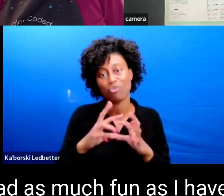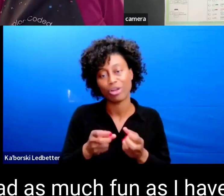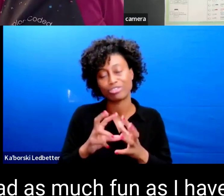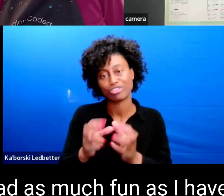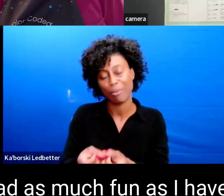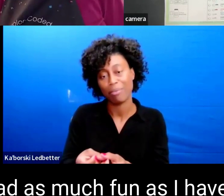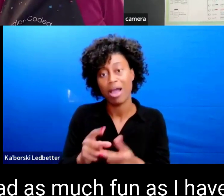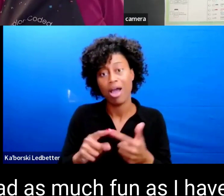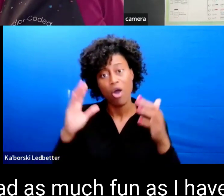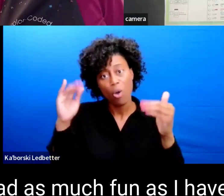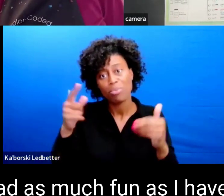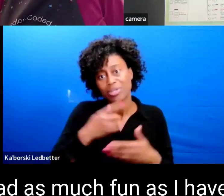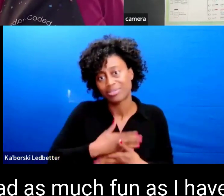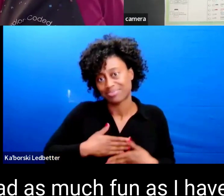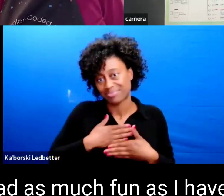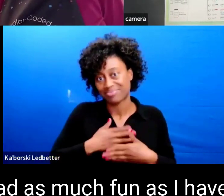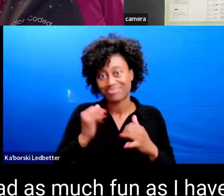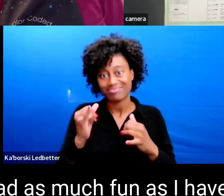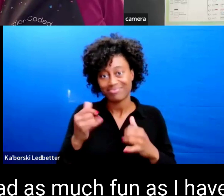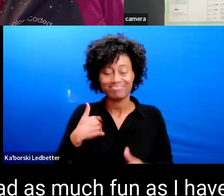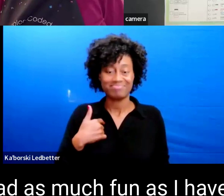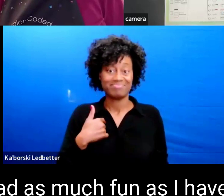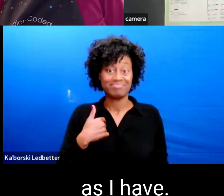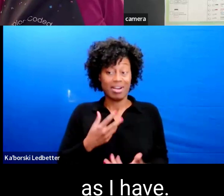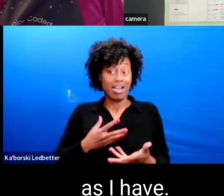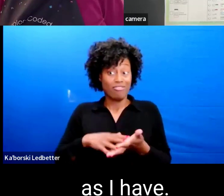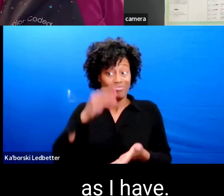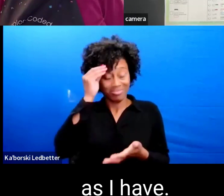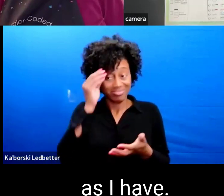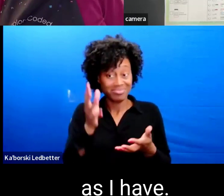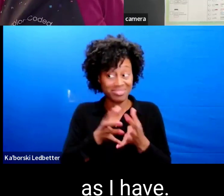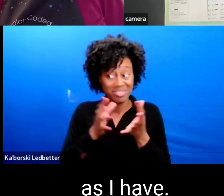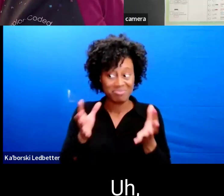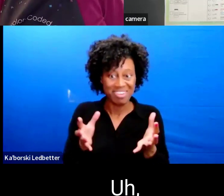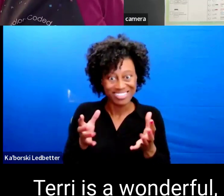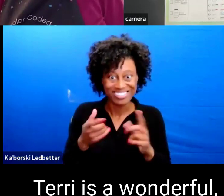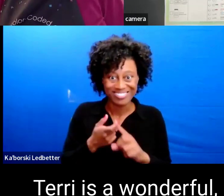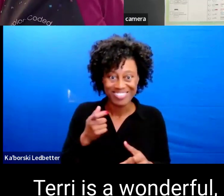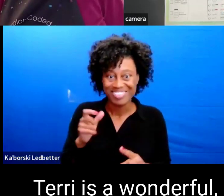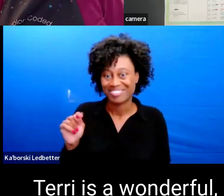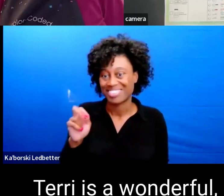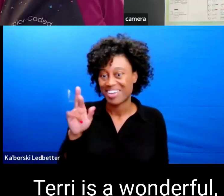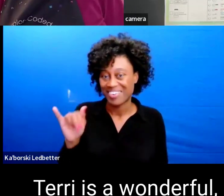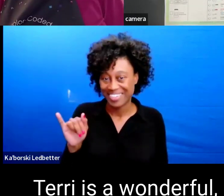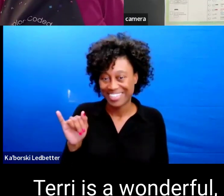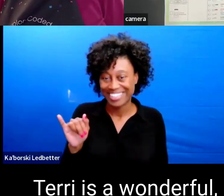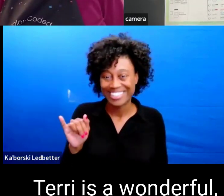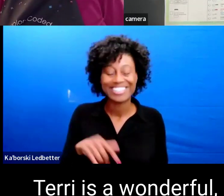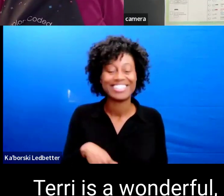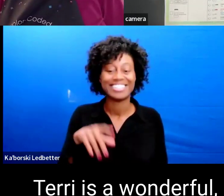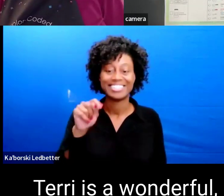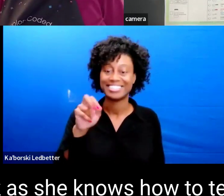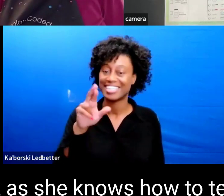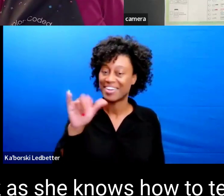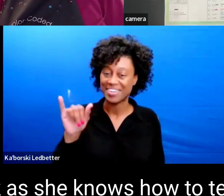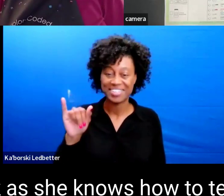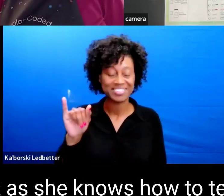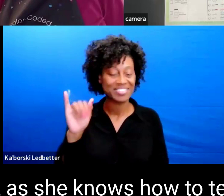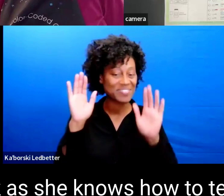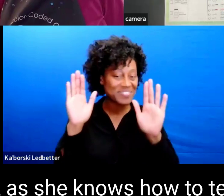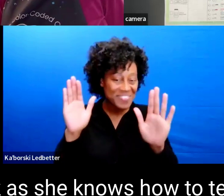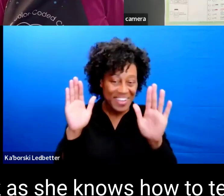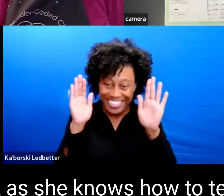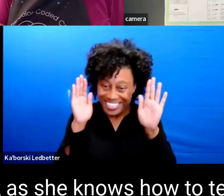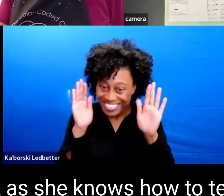hope you've had as much fun as I have and has learned as much as I have. Uh, Terri is a wonderful,